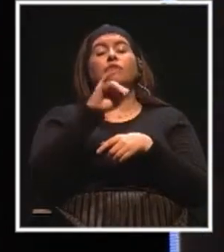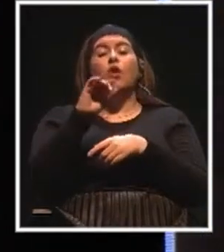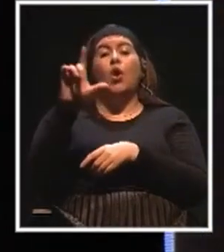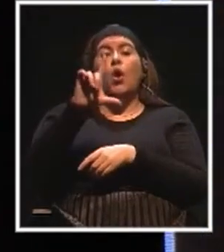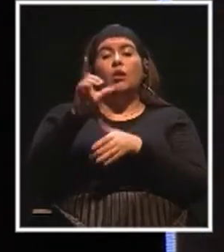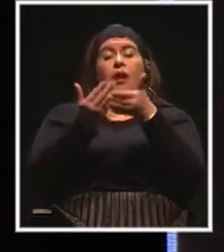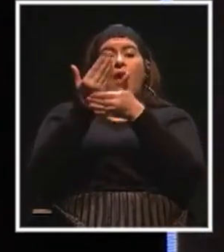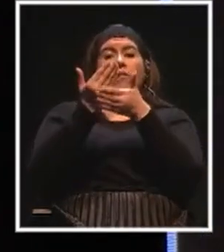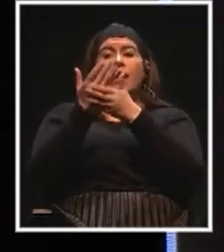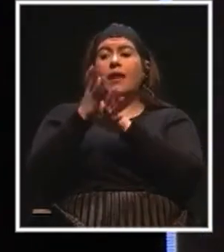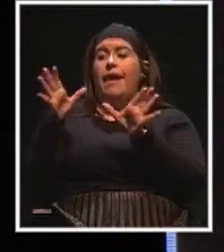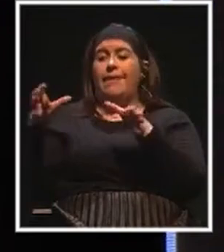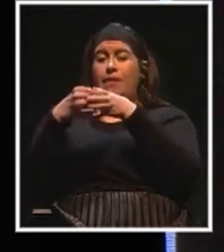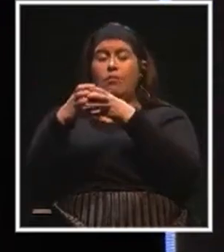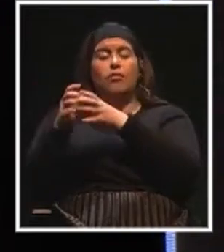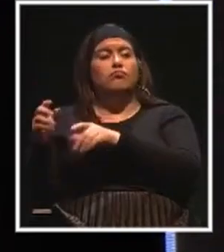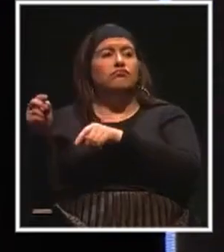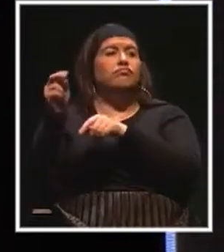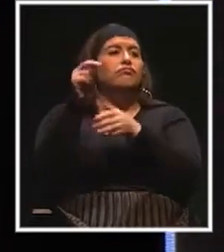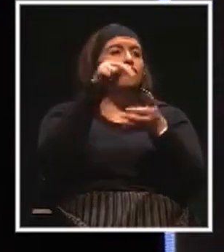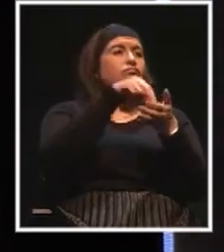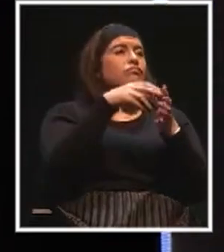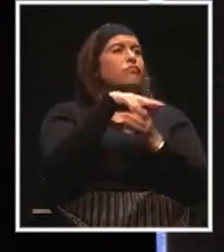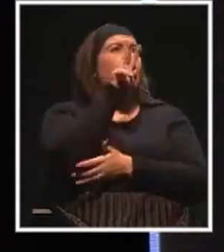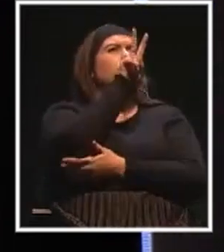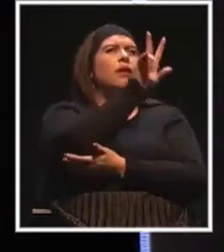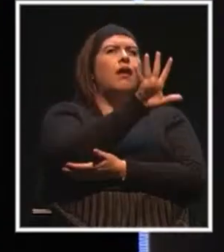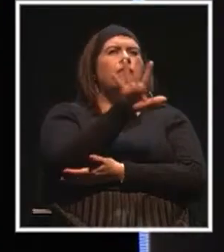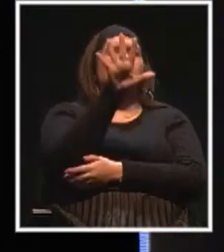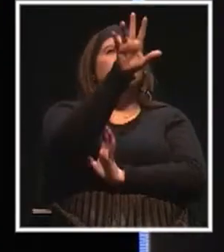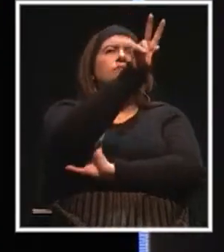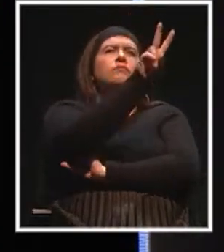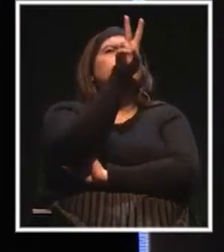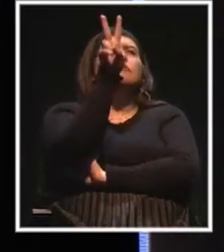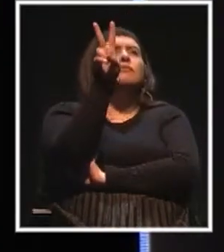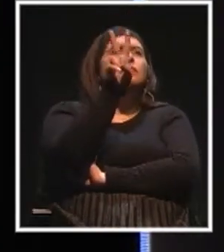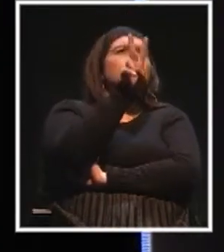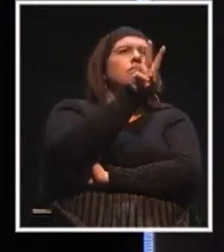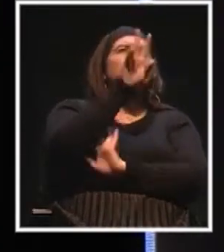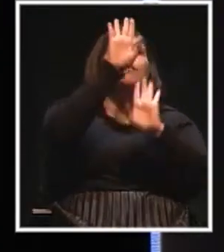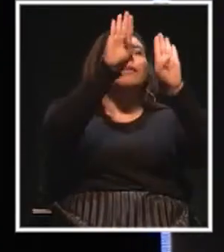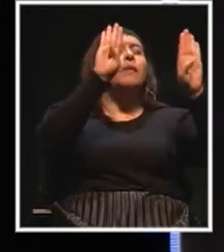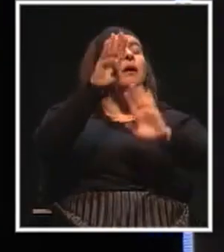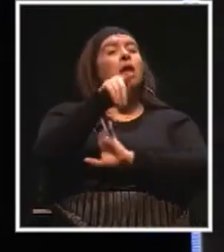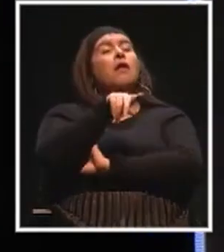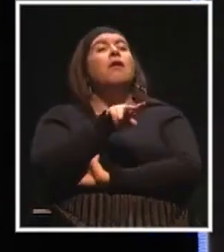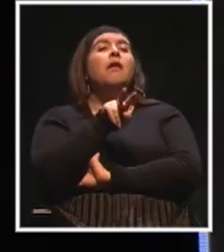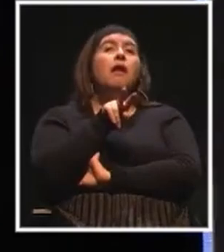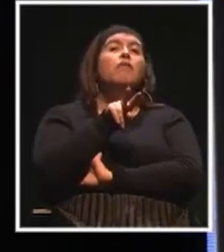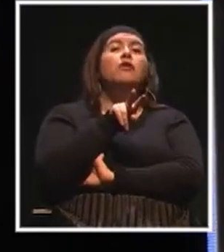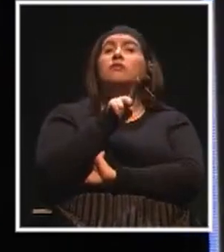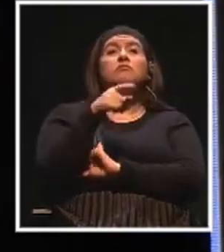Dubov been doing? They come in, and they look at this, and they're like, wow. And I said, there you go. It's